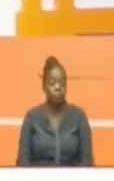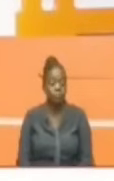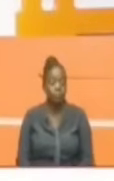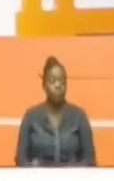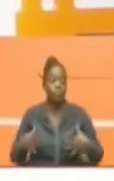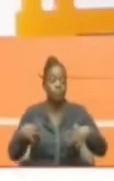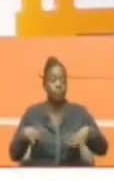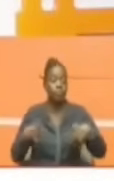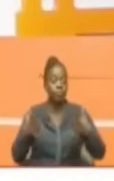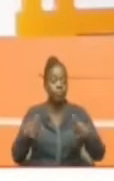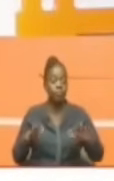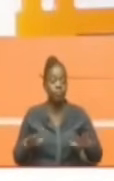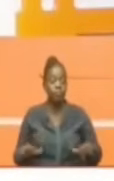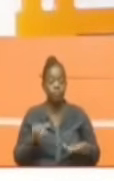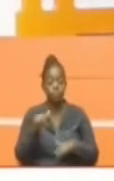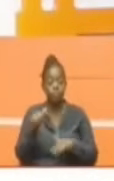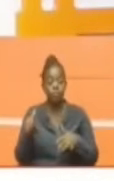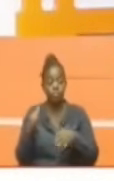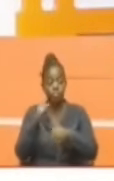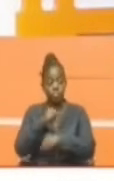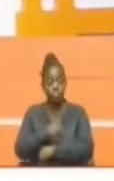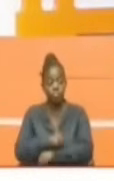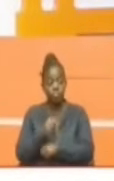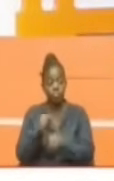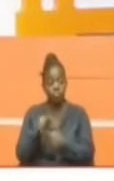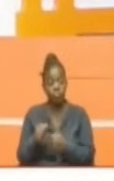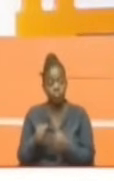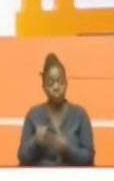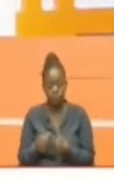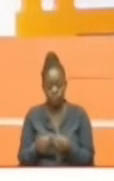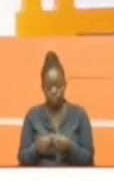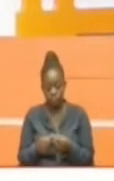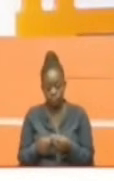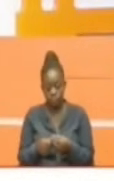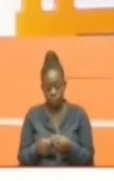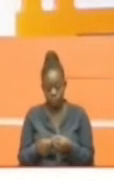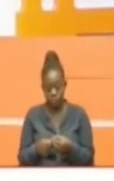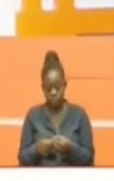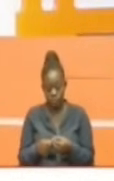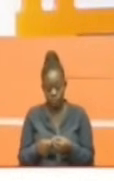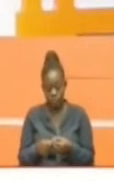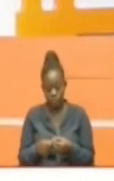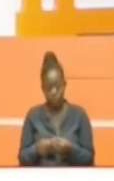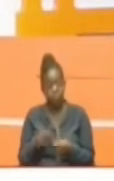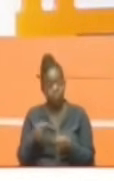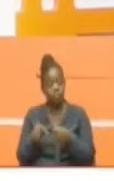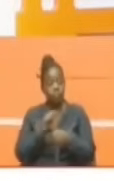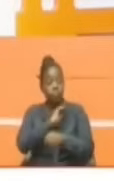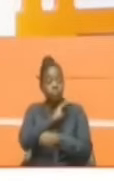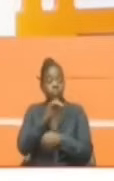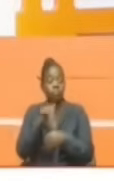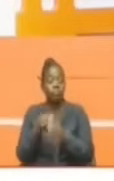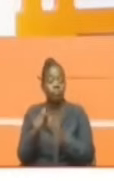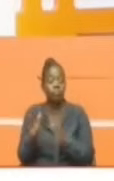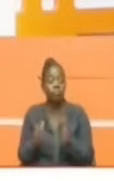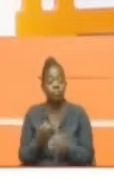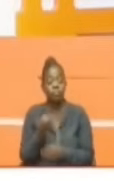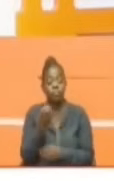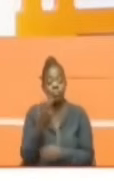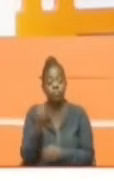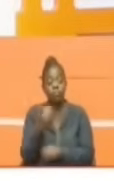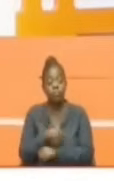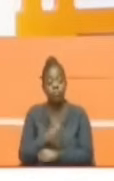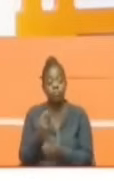Ulika yo mukumula moko malala esomero lya Sirwanga Rwanga Memorial SS lyongedde amaanyi mu nteekateeka za Green Schools